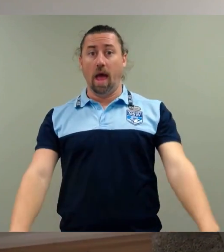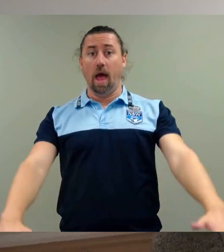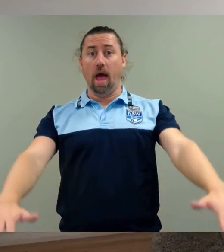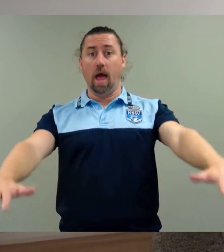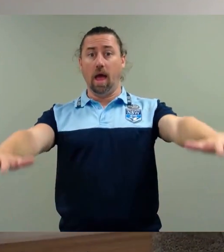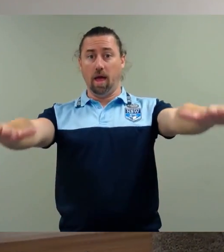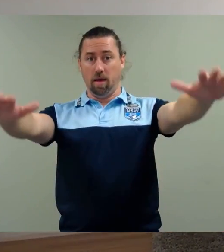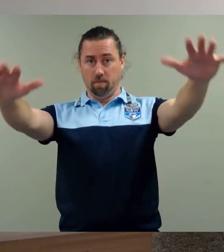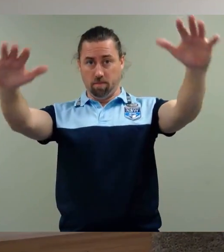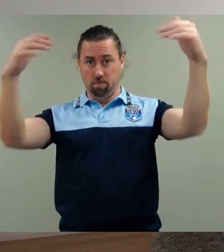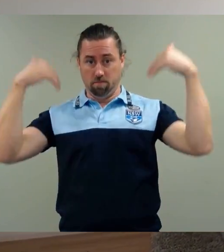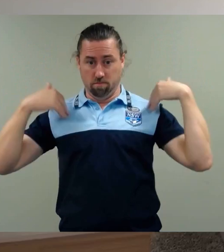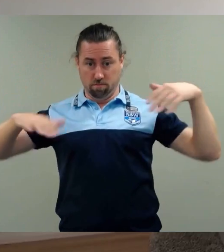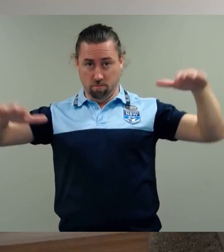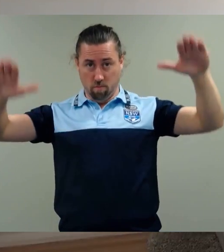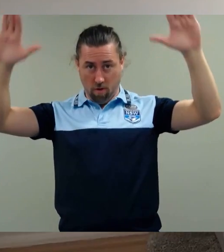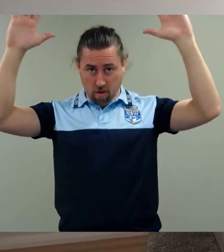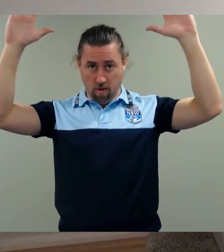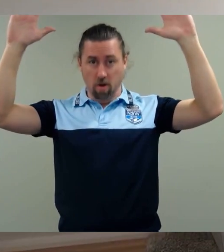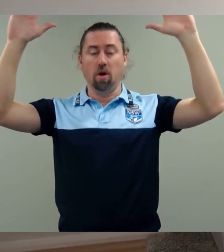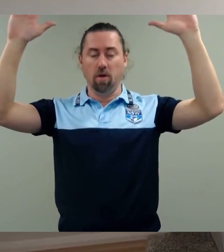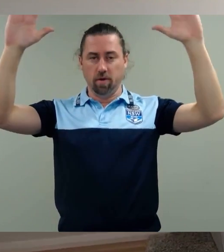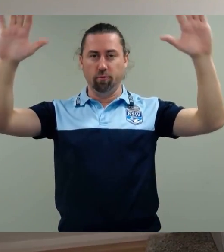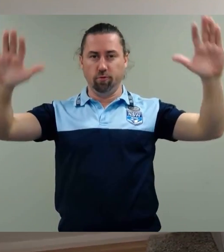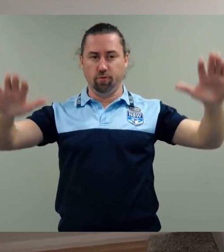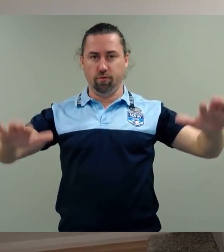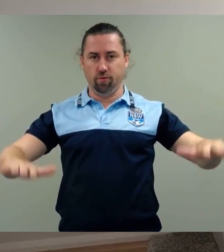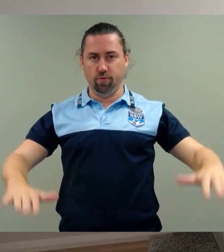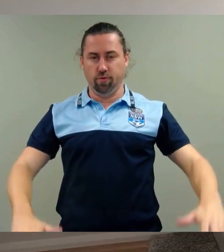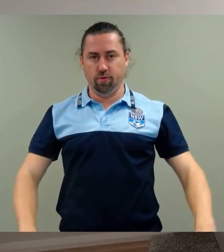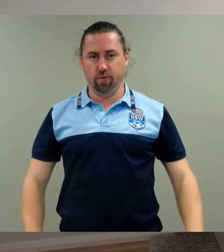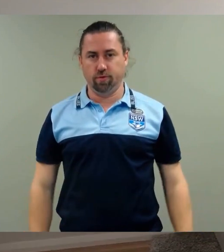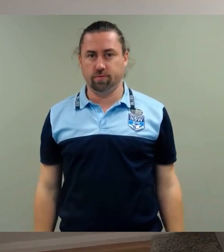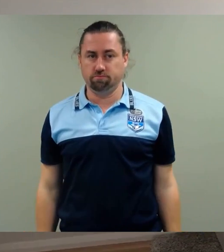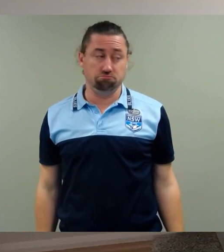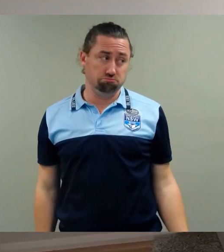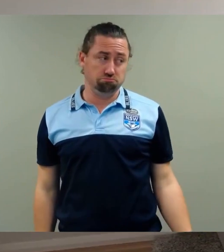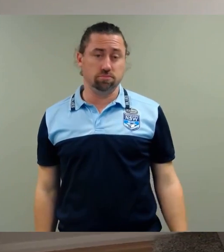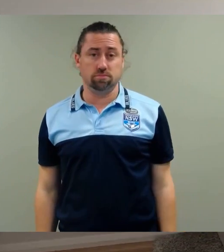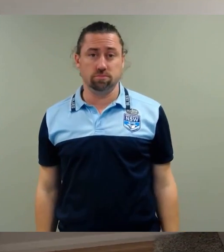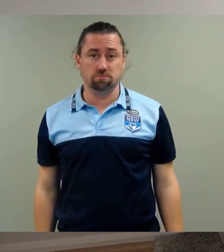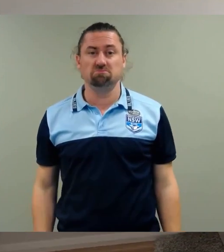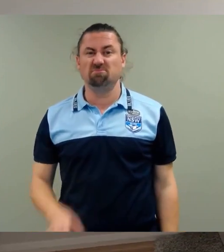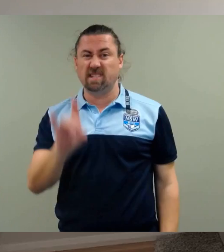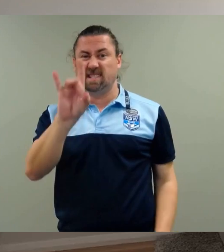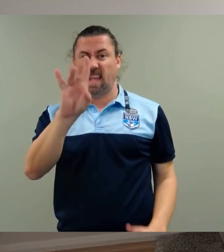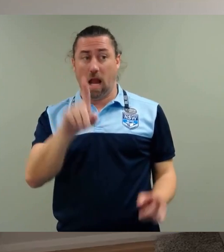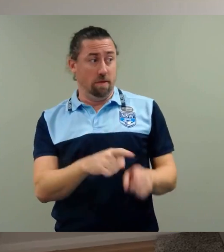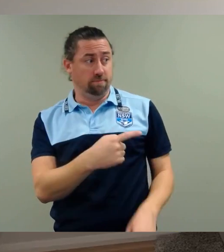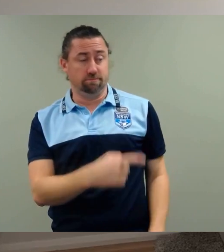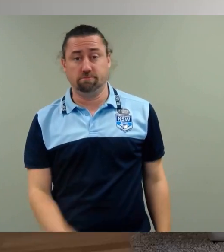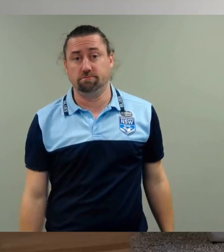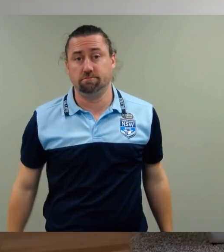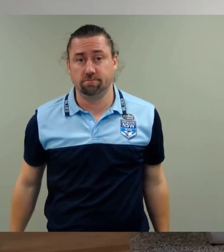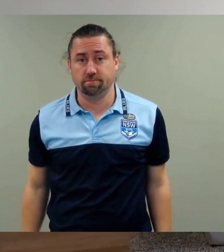when your arms are at shoulder height. Proceed to slowly return to the starting position. Repeat for a total of 10